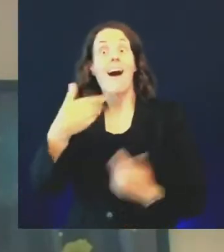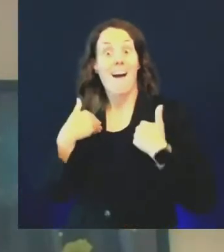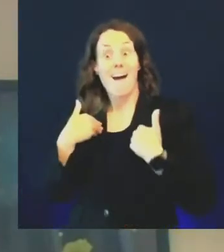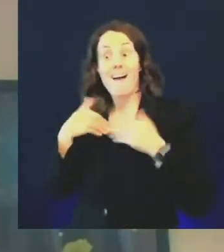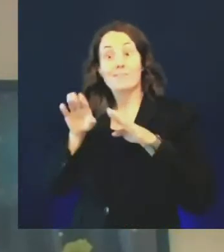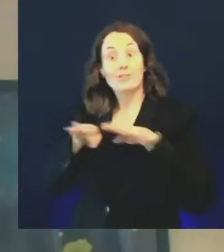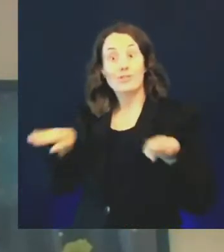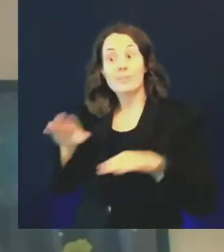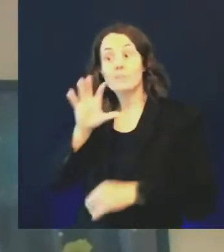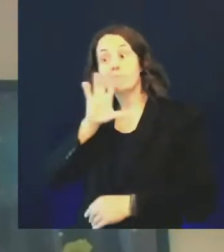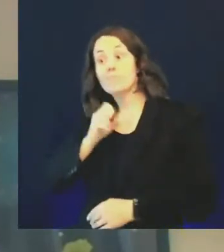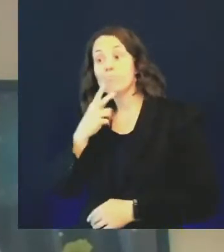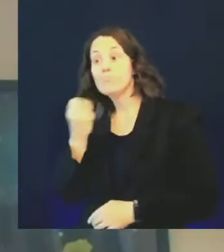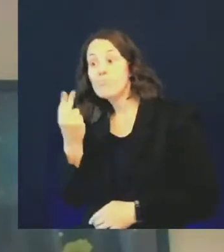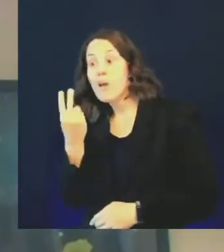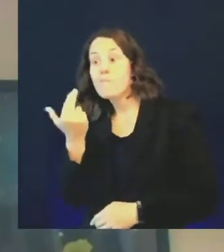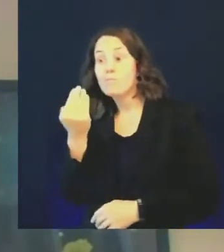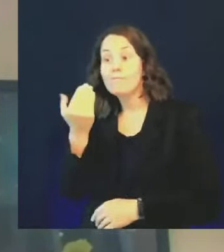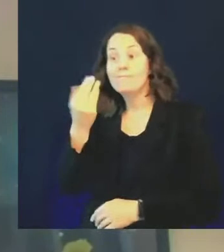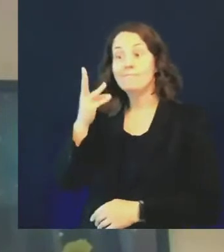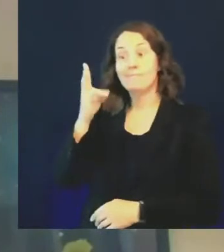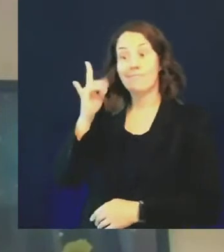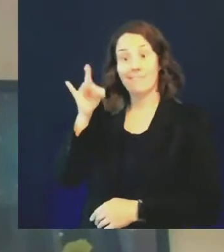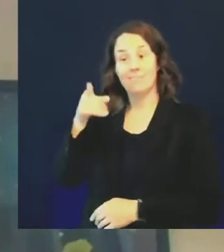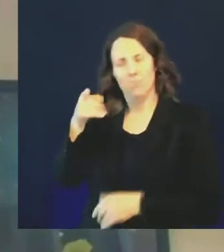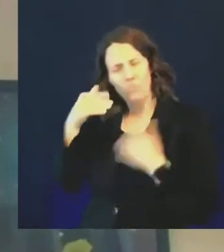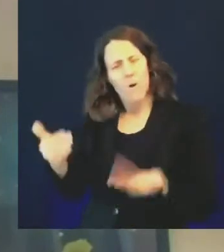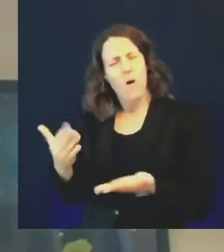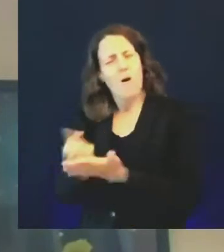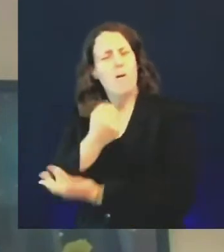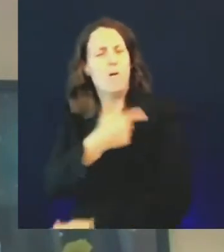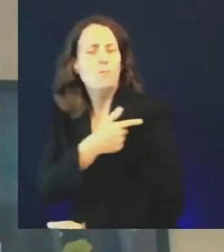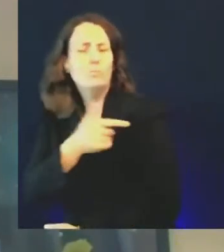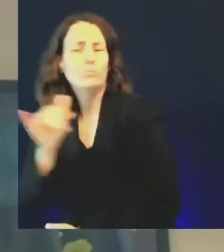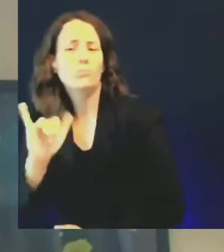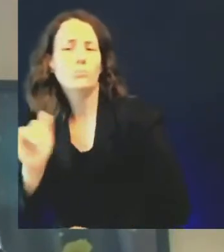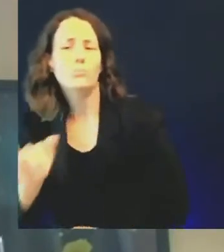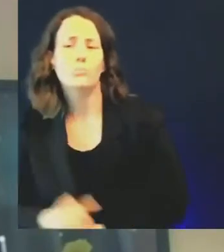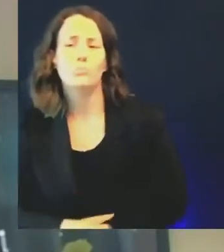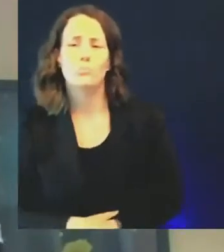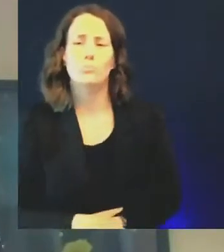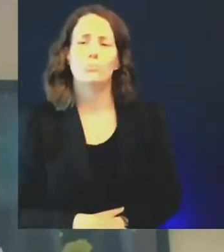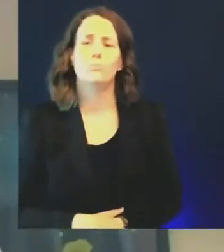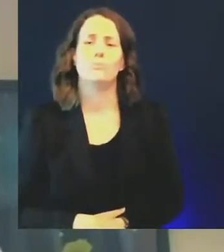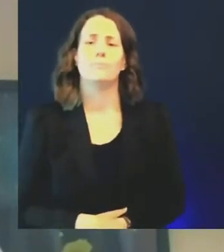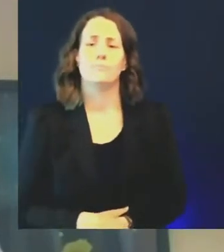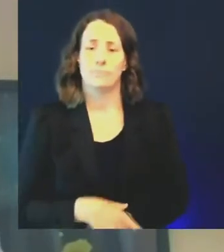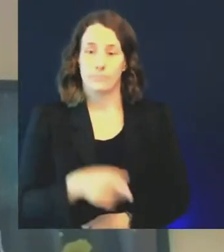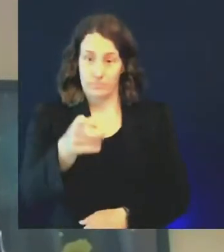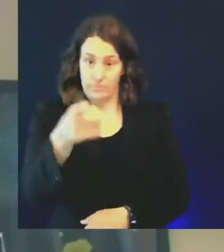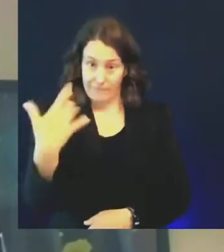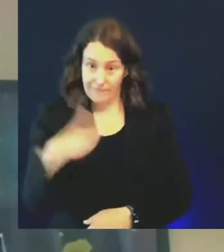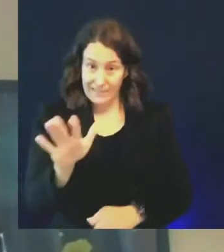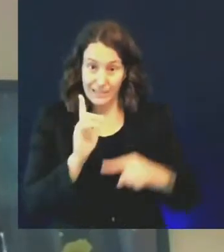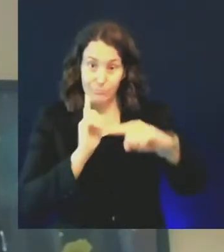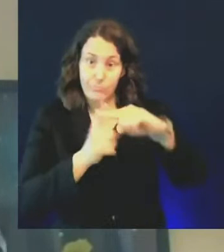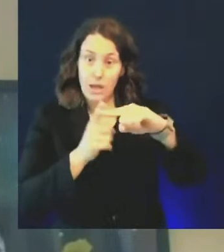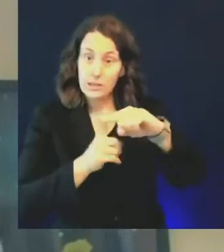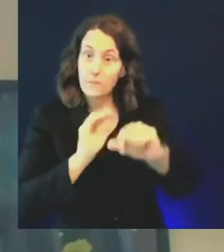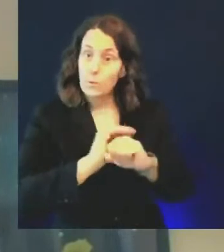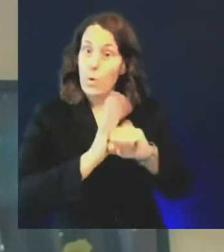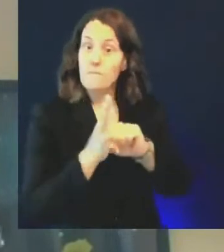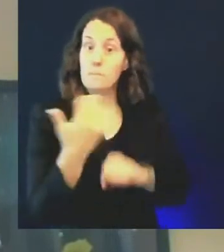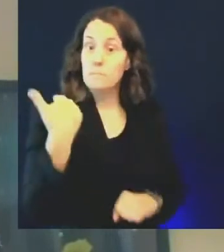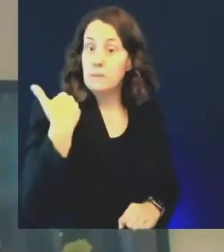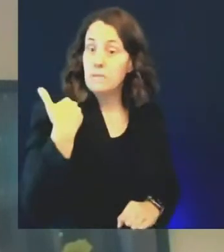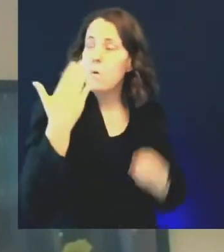them vaccinated. If you have had COVID in the past, please get vaccinated. If you